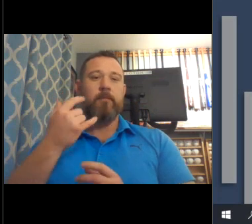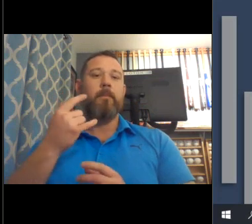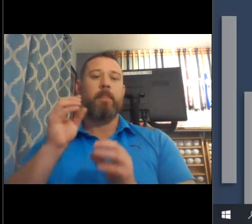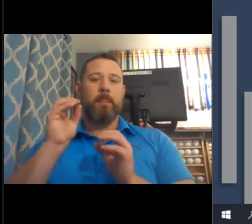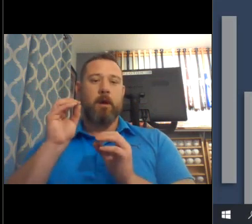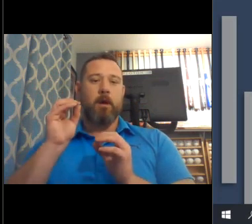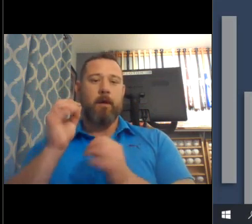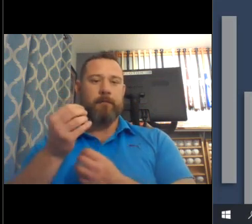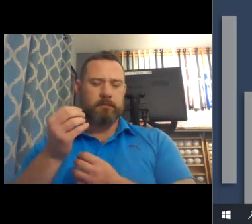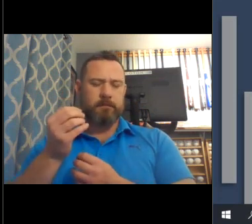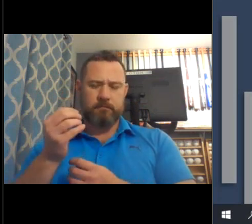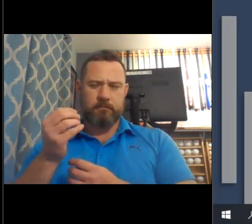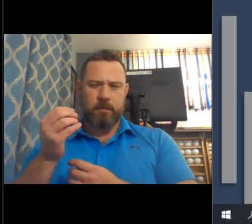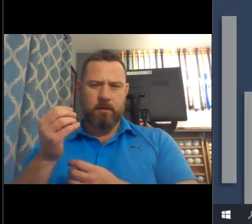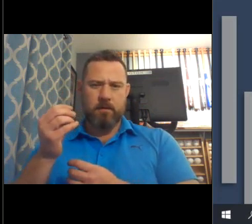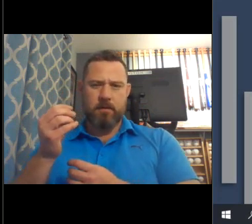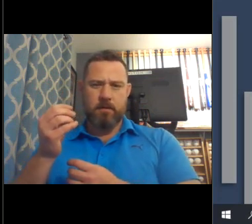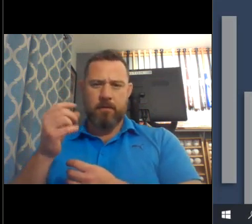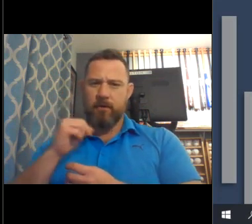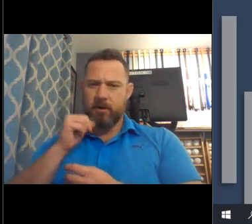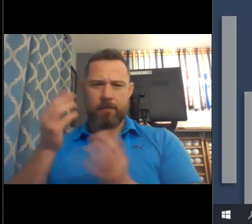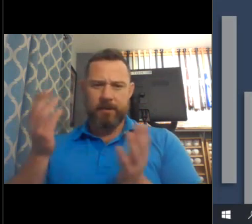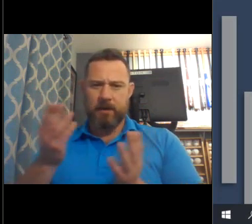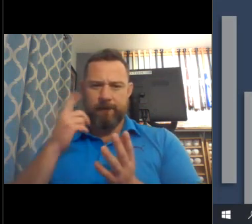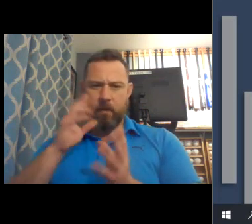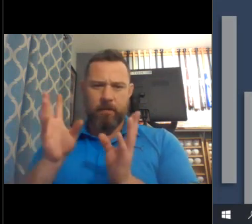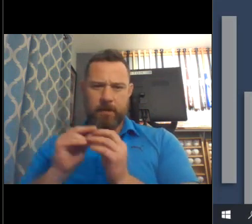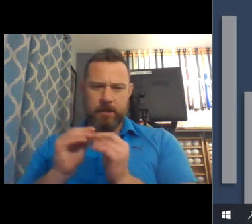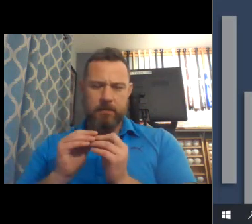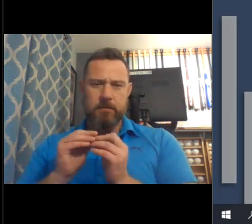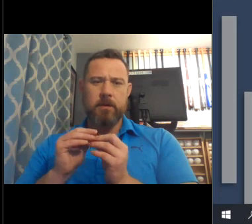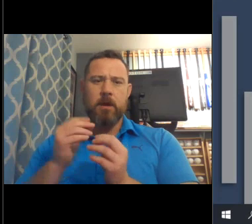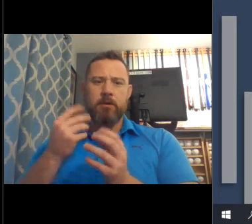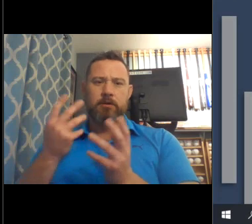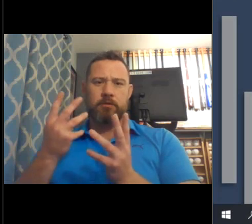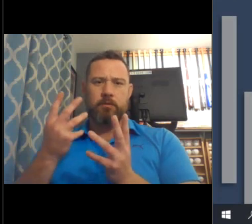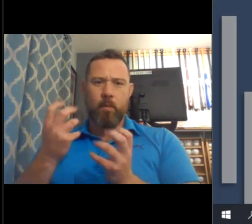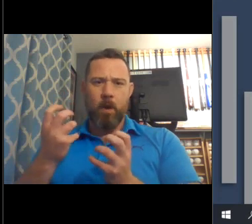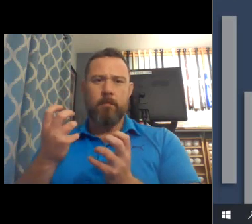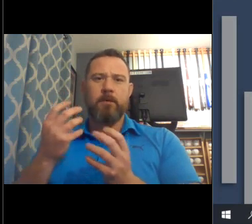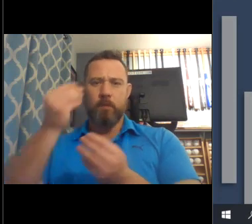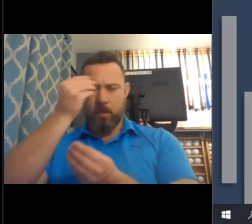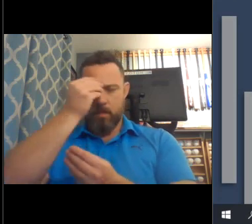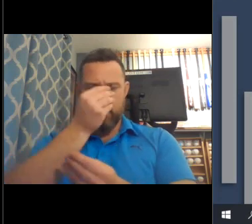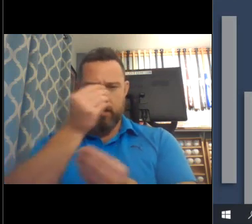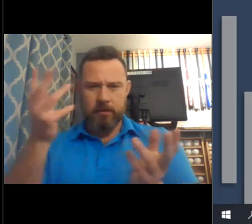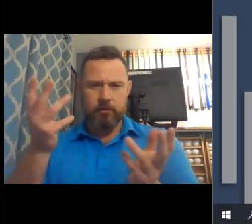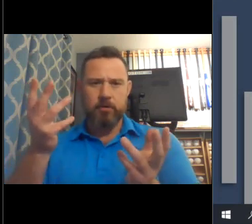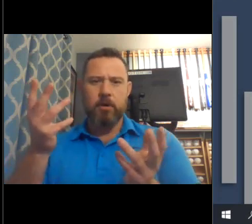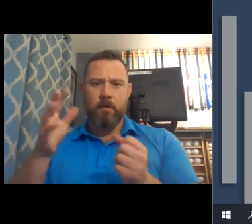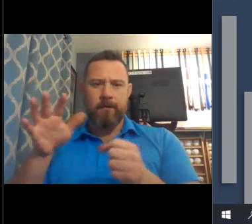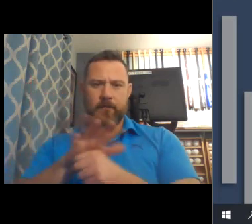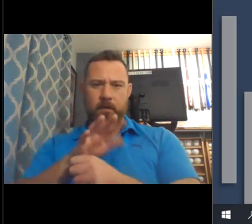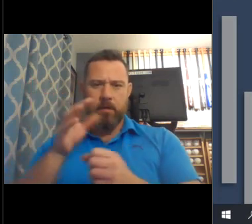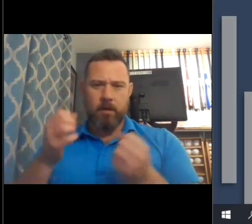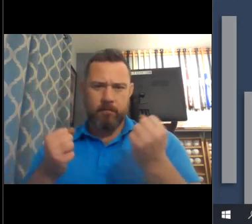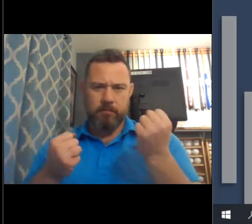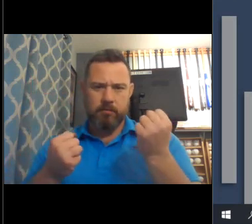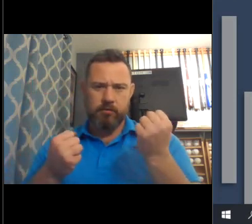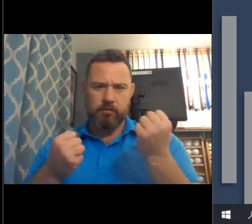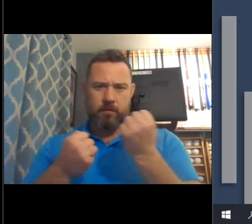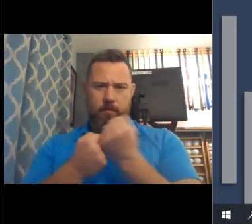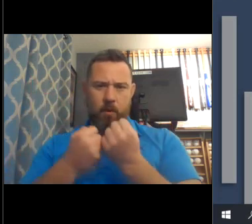Laird. Unfortunately, he couldn't be here for the meeting, but he just wanted me to let you guys know that he is fully in support